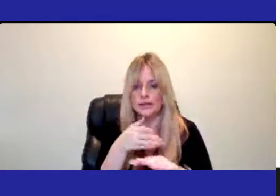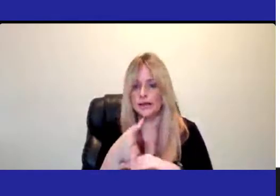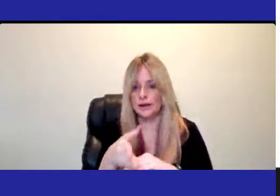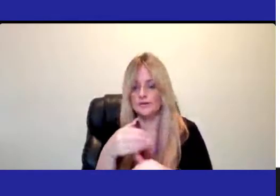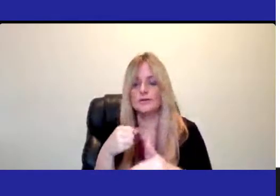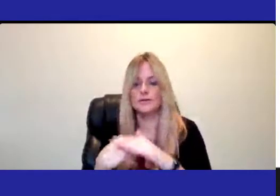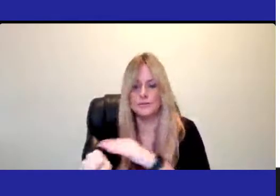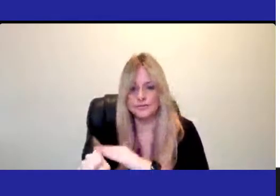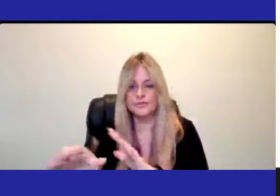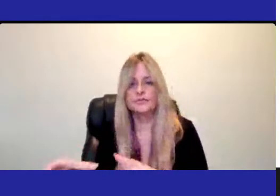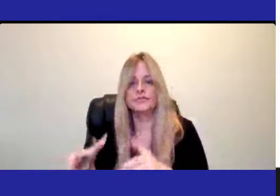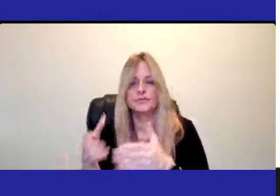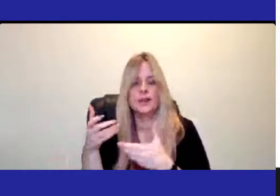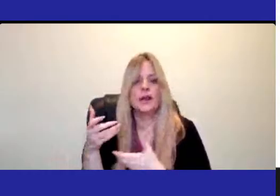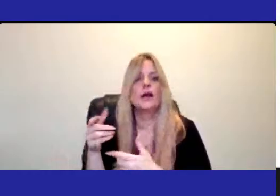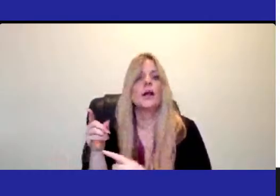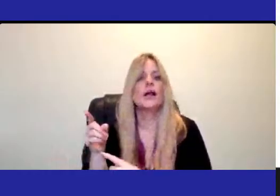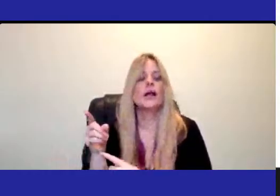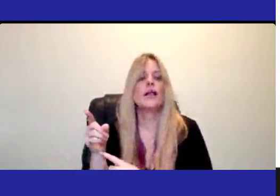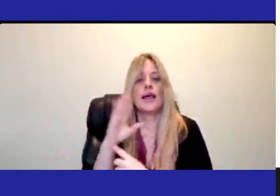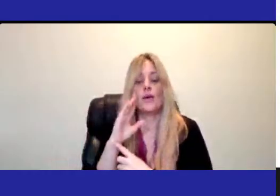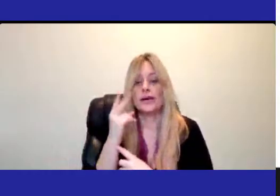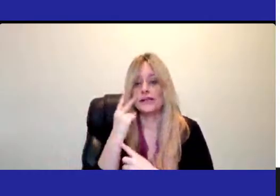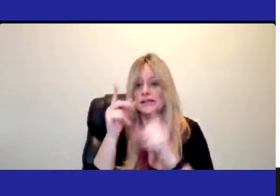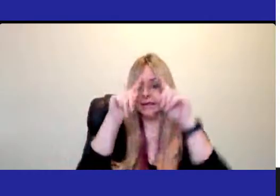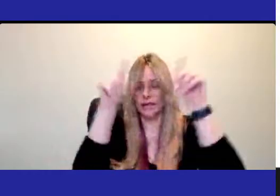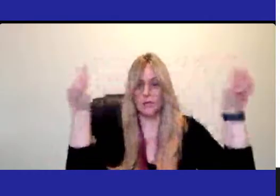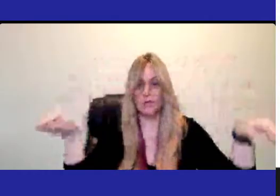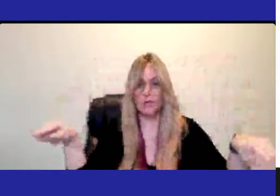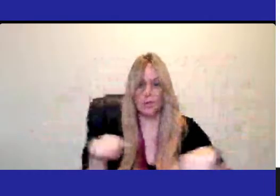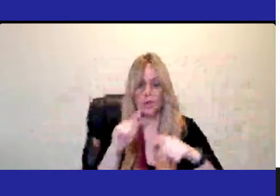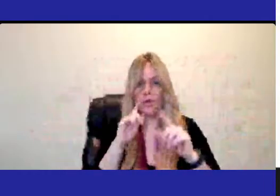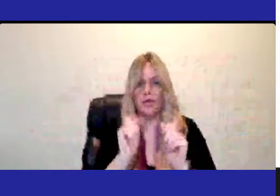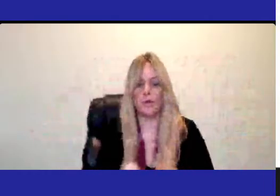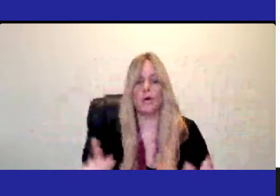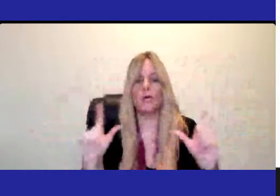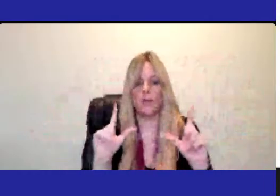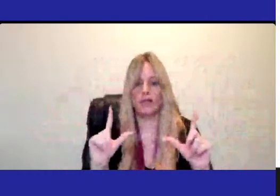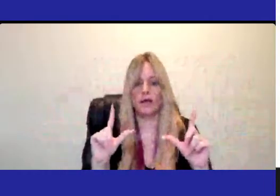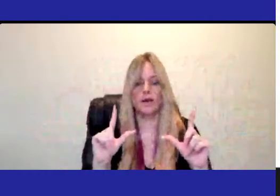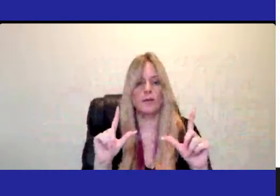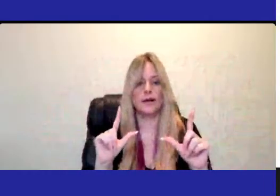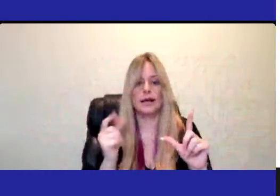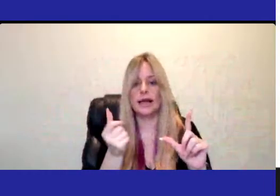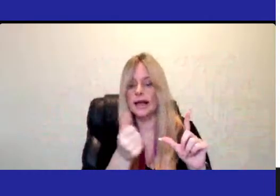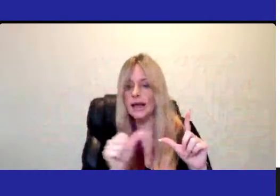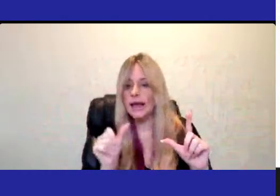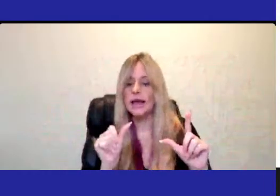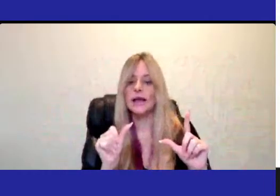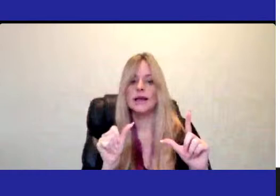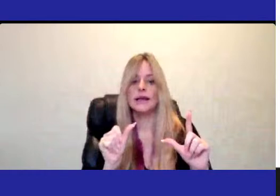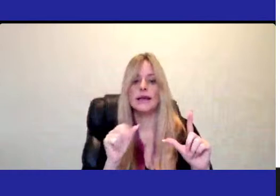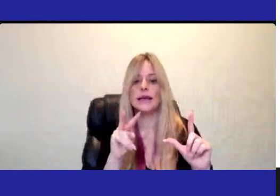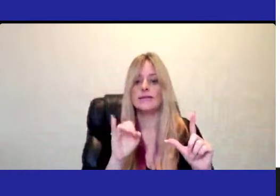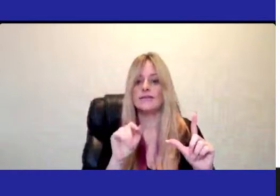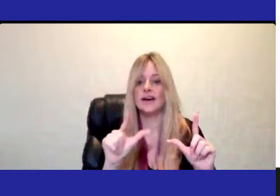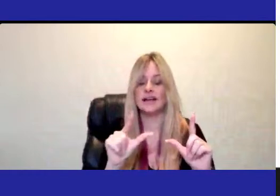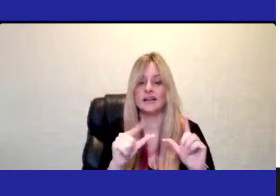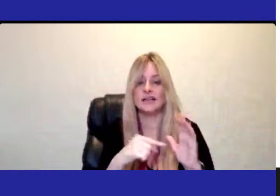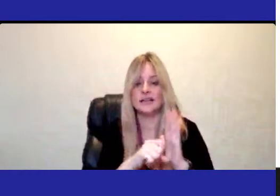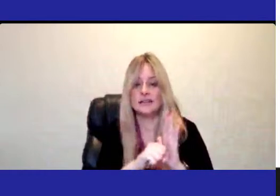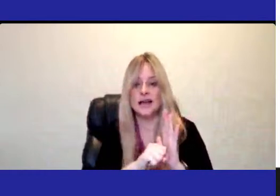a board that will bring up worrisome vital signs to the top